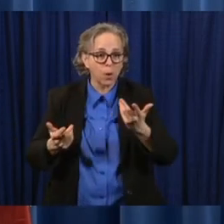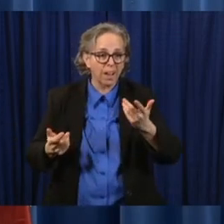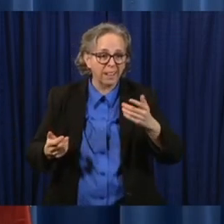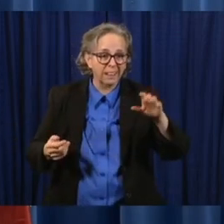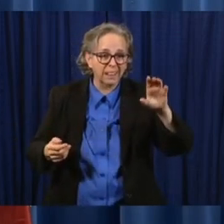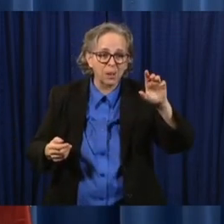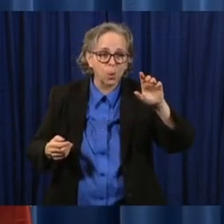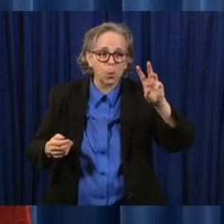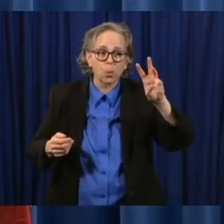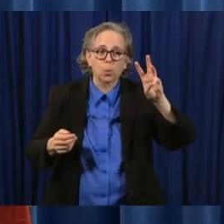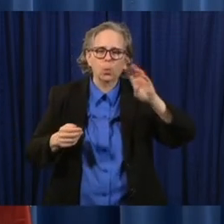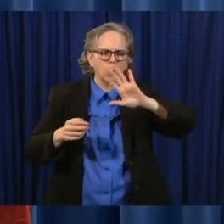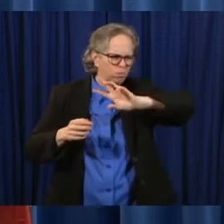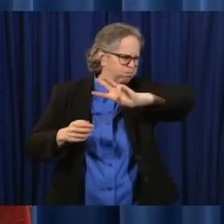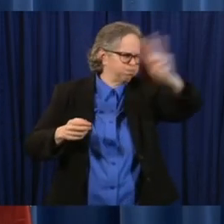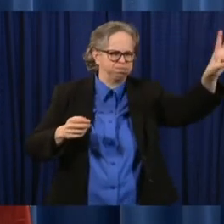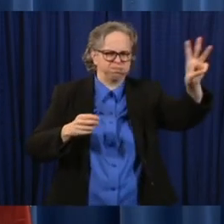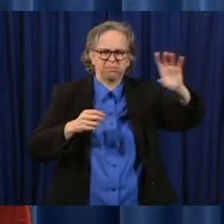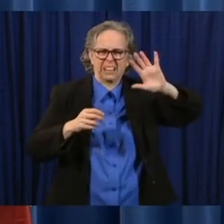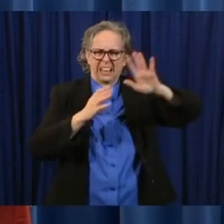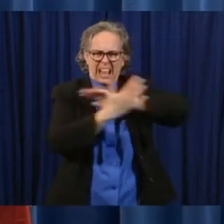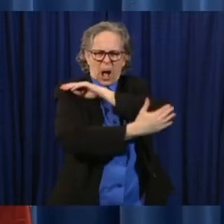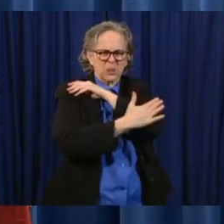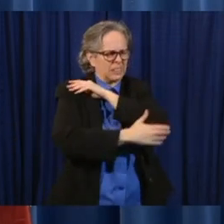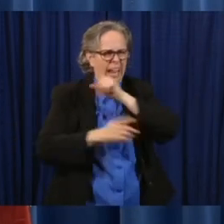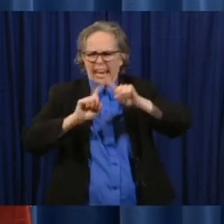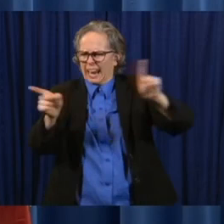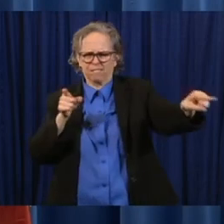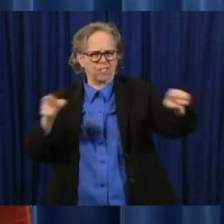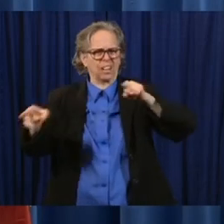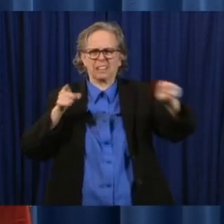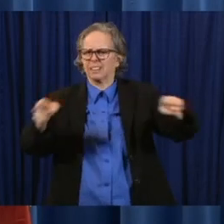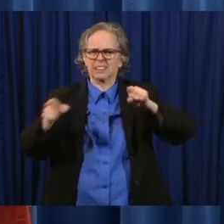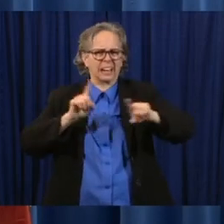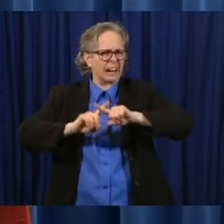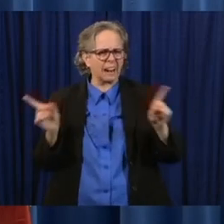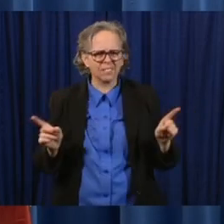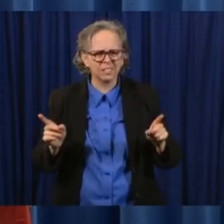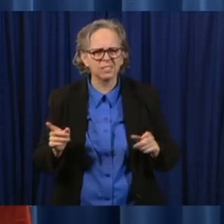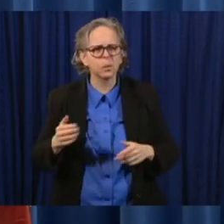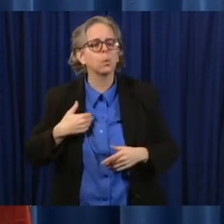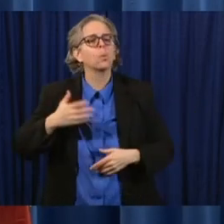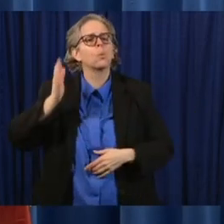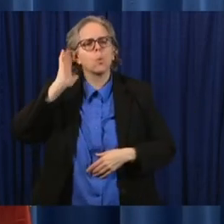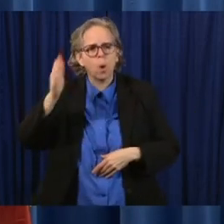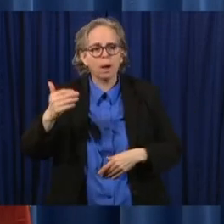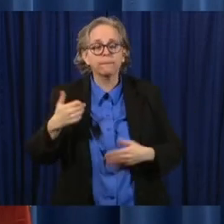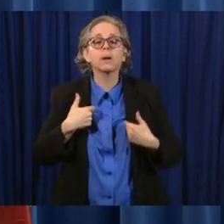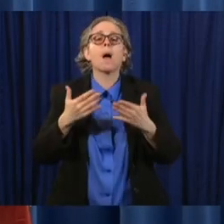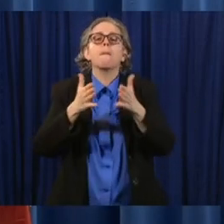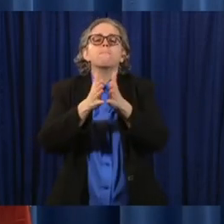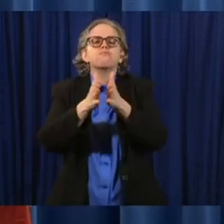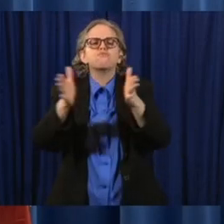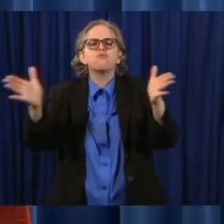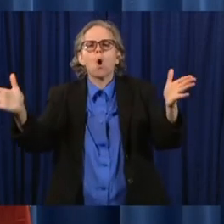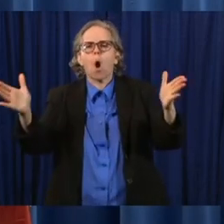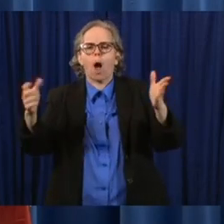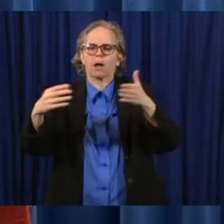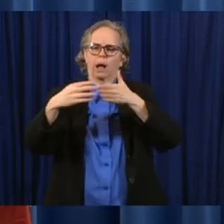give a great deal of flexibility within some broad parameters to ensure safety of young